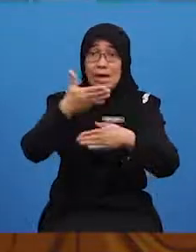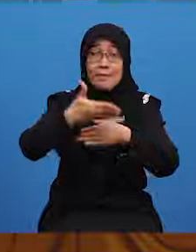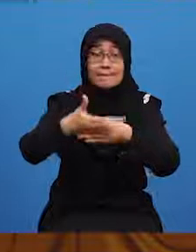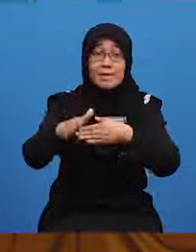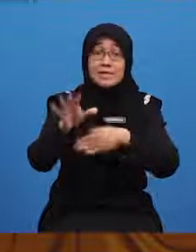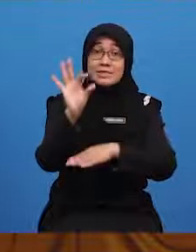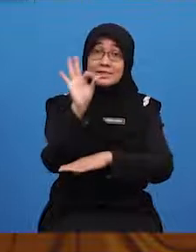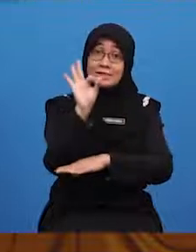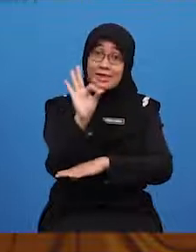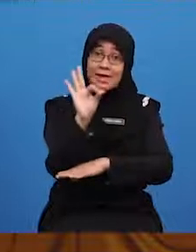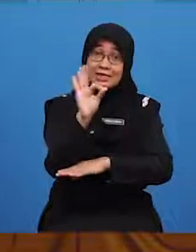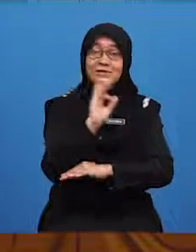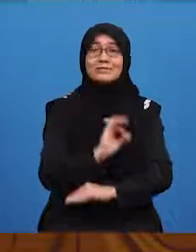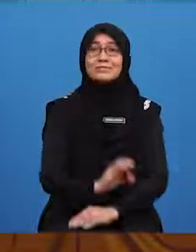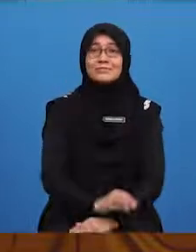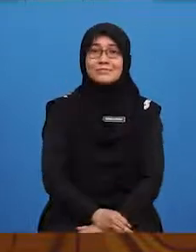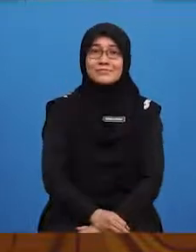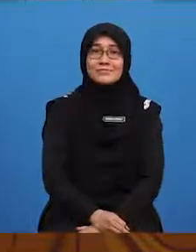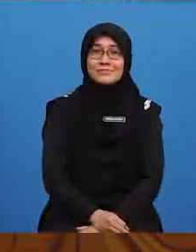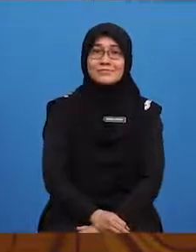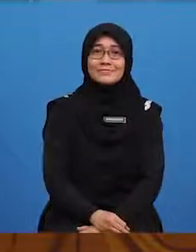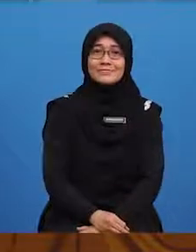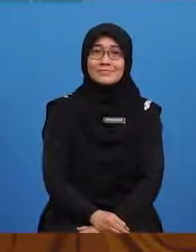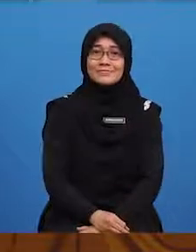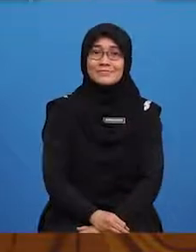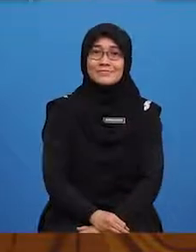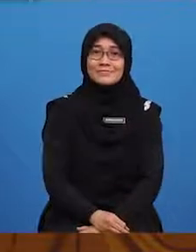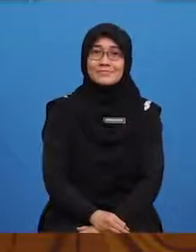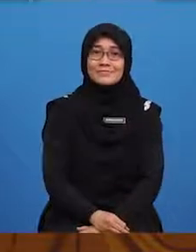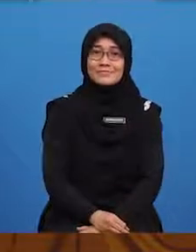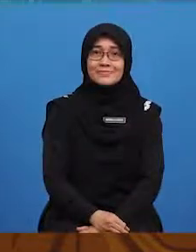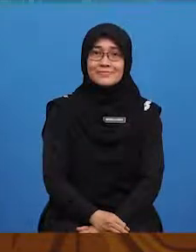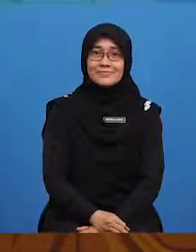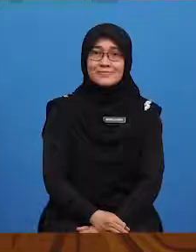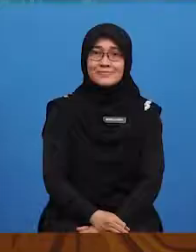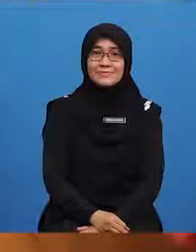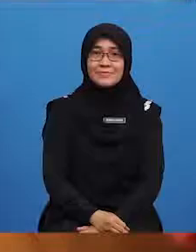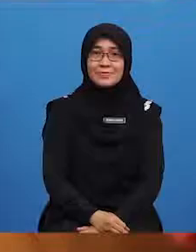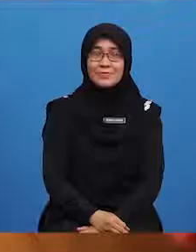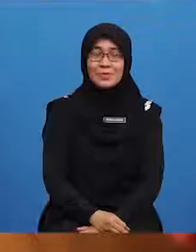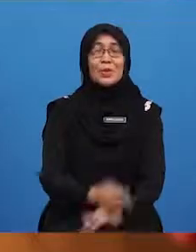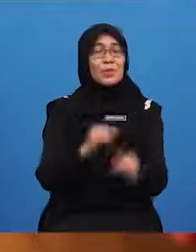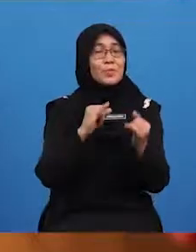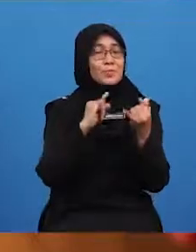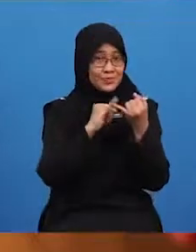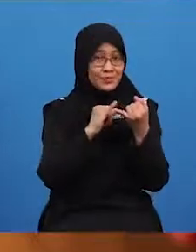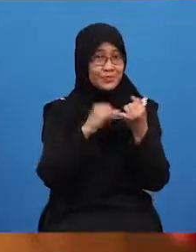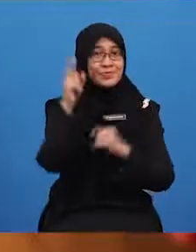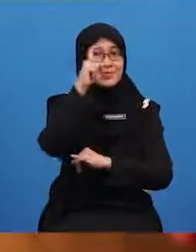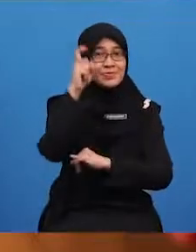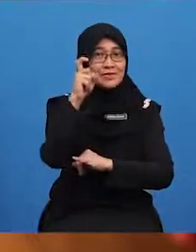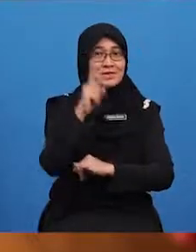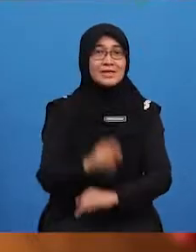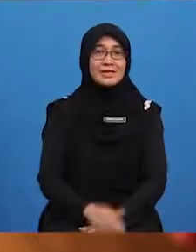9:30. We use the word half because it's half of the clock. Nice going, boys